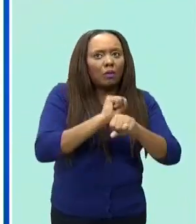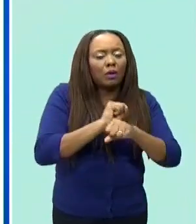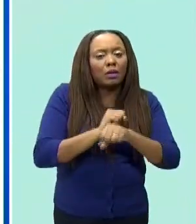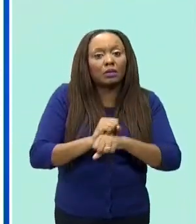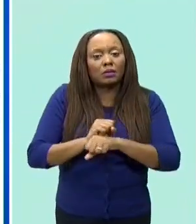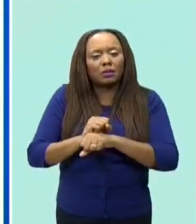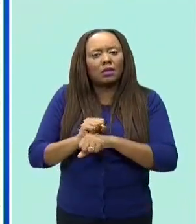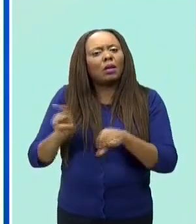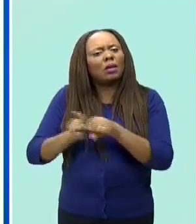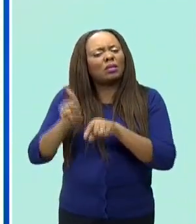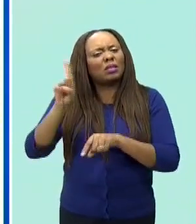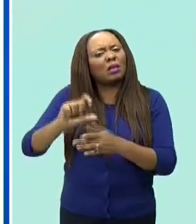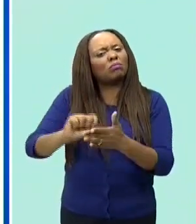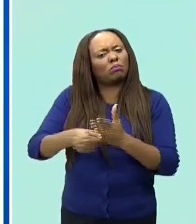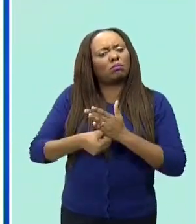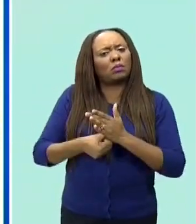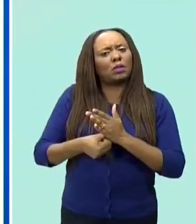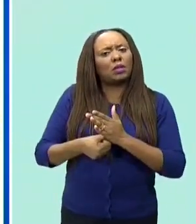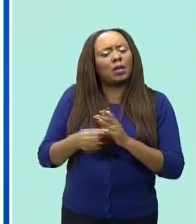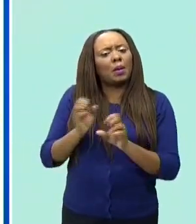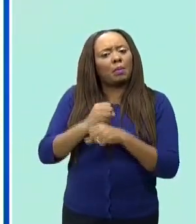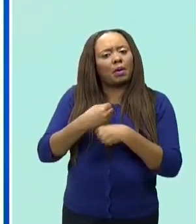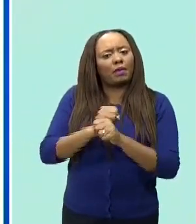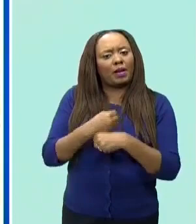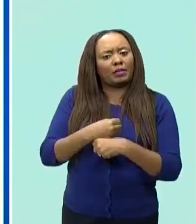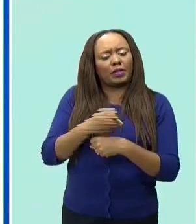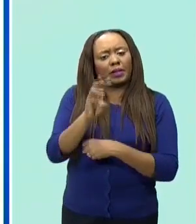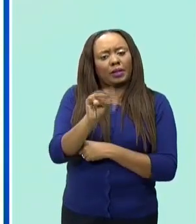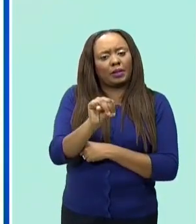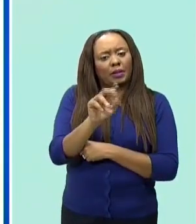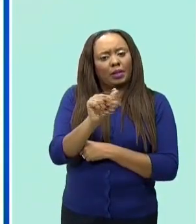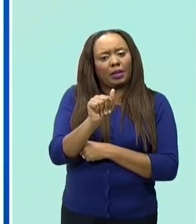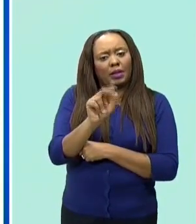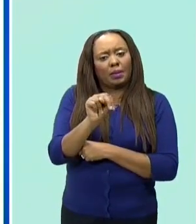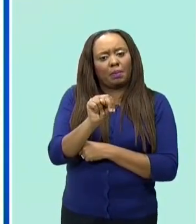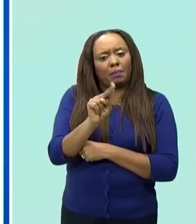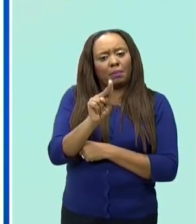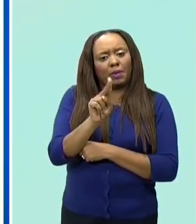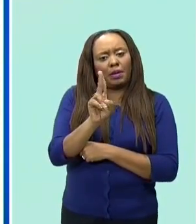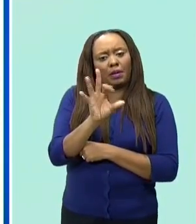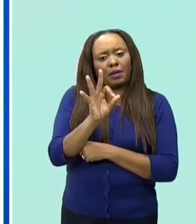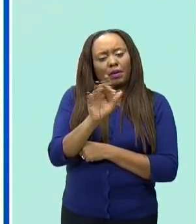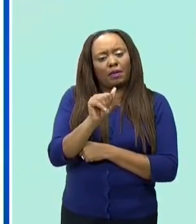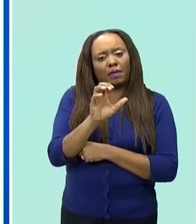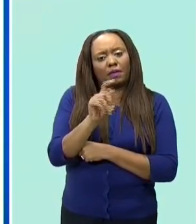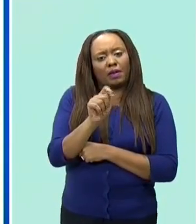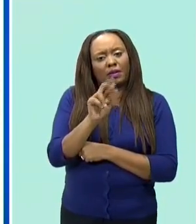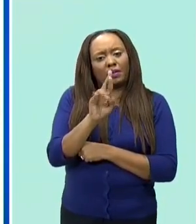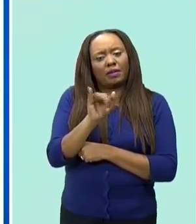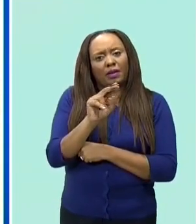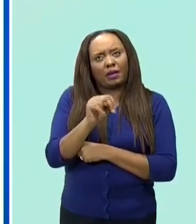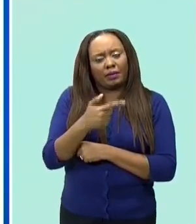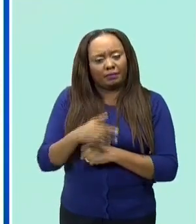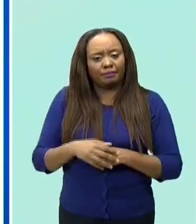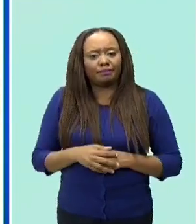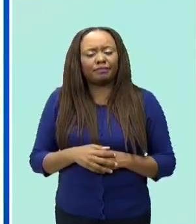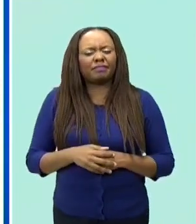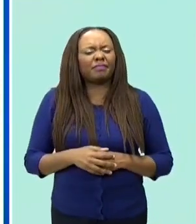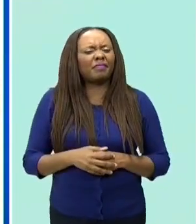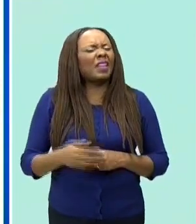place greater emphasis on the manufacturing sector. If there's one thing that stands out in my mind, when it comes to tourism is